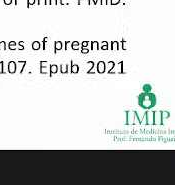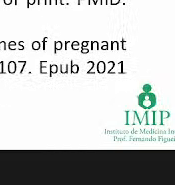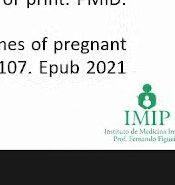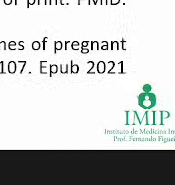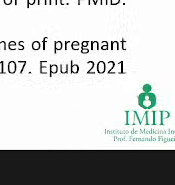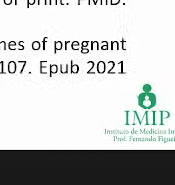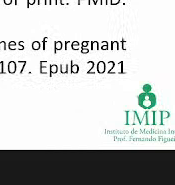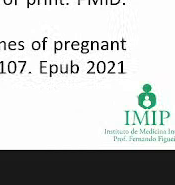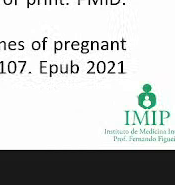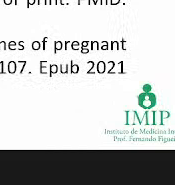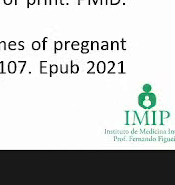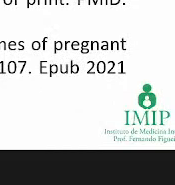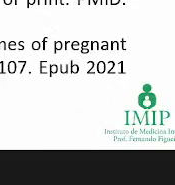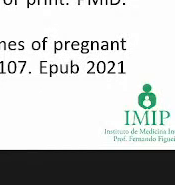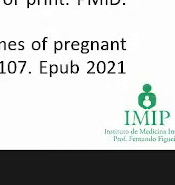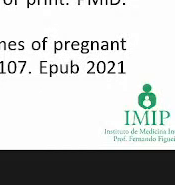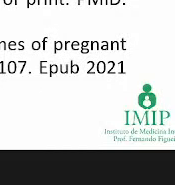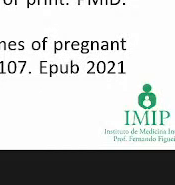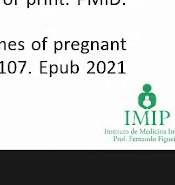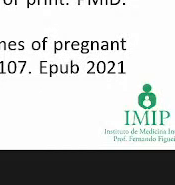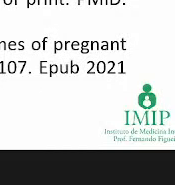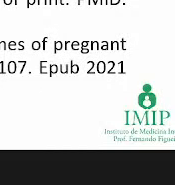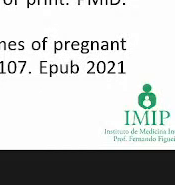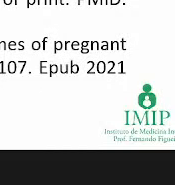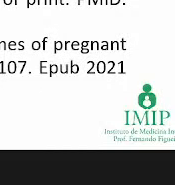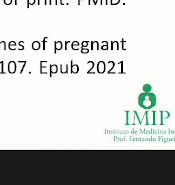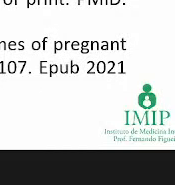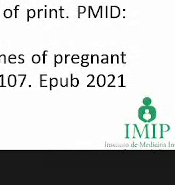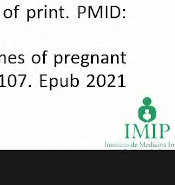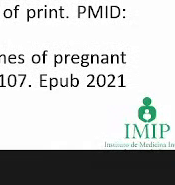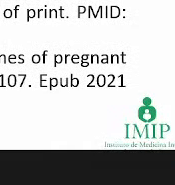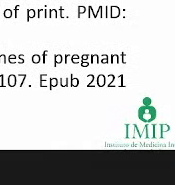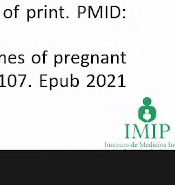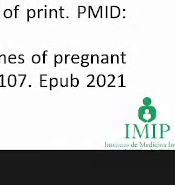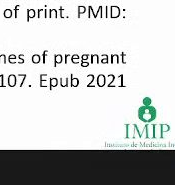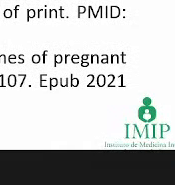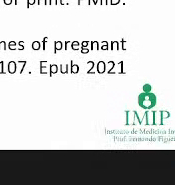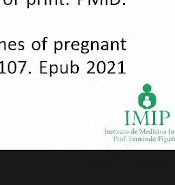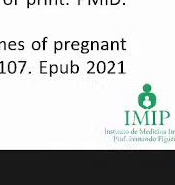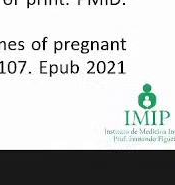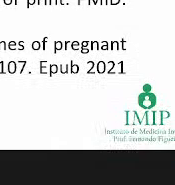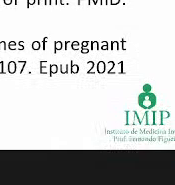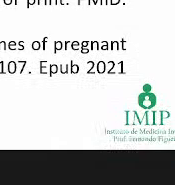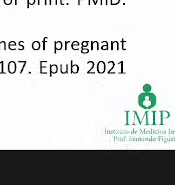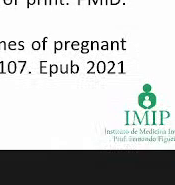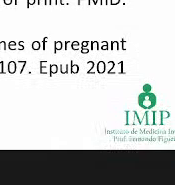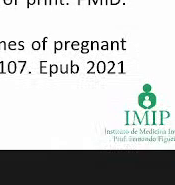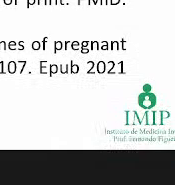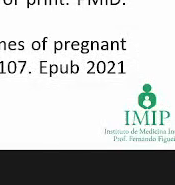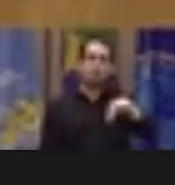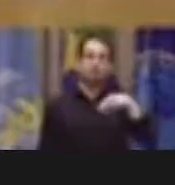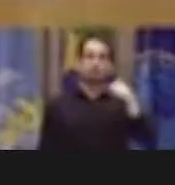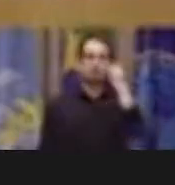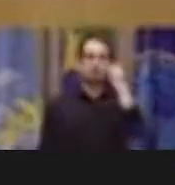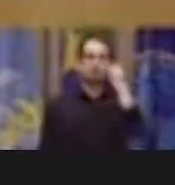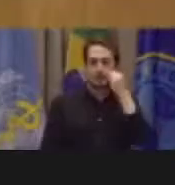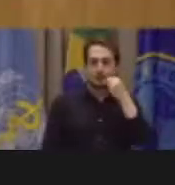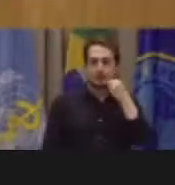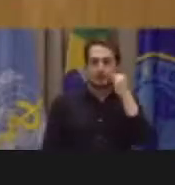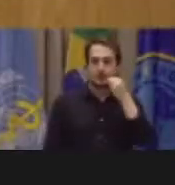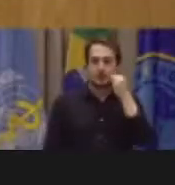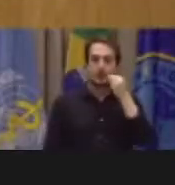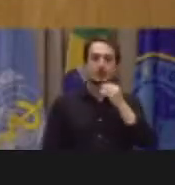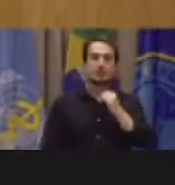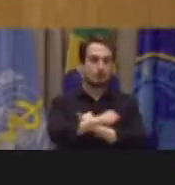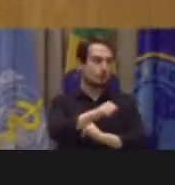Thank you. Thank you for your presentation. Now, Dr. Jaisso Barros Correia is going to